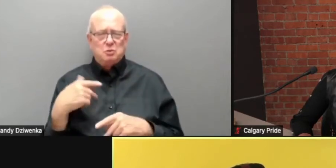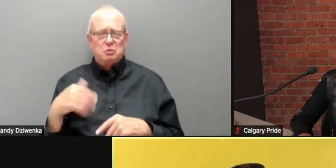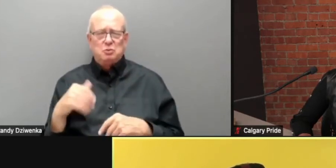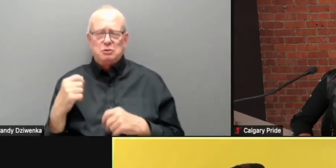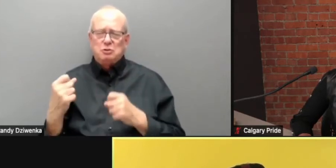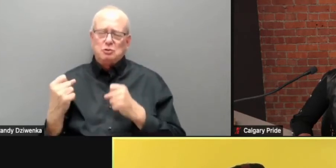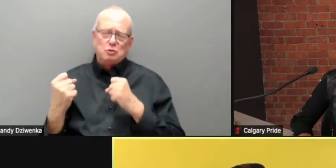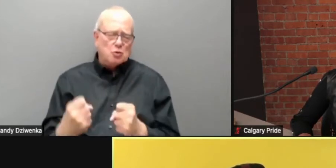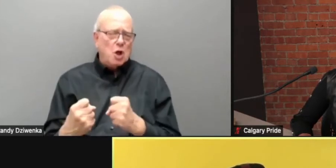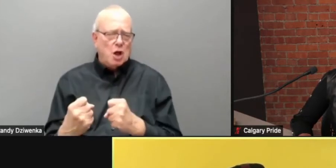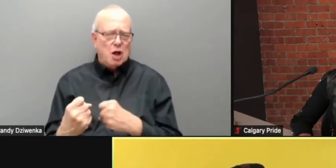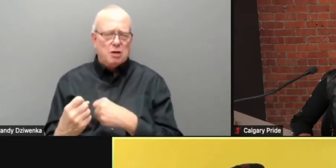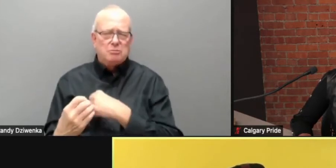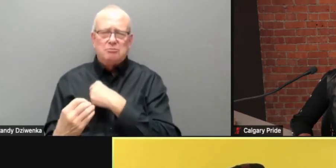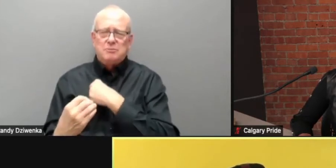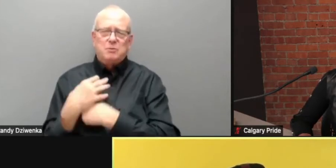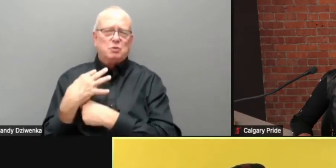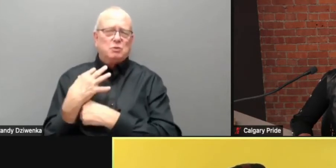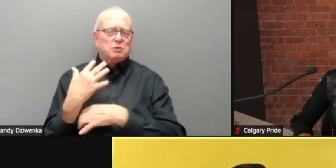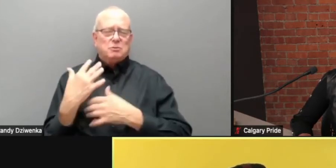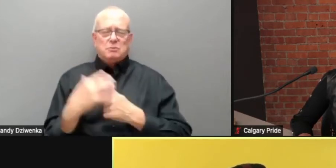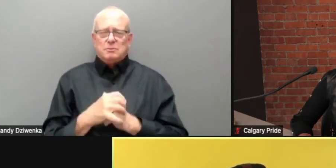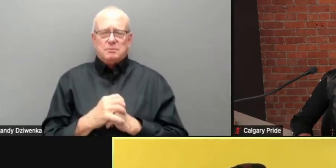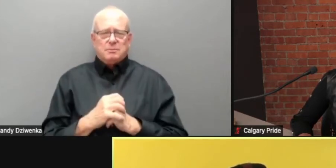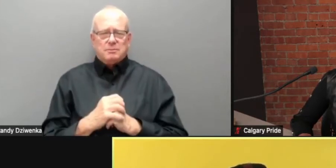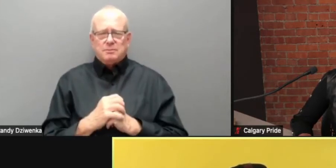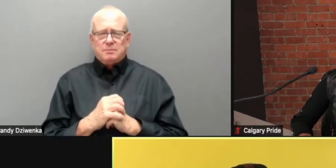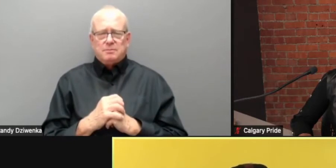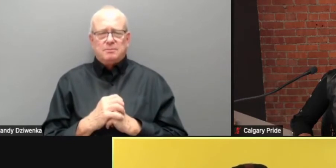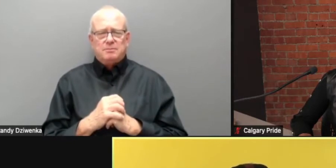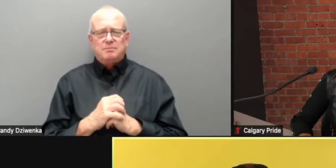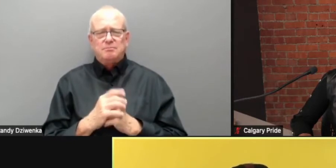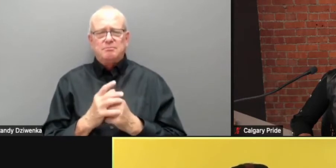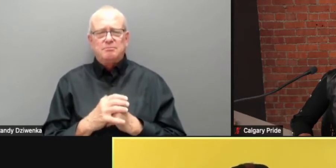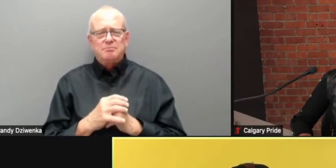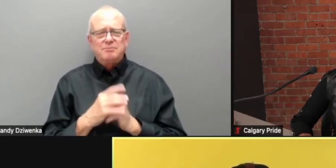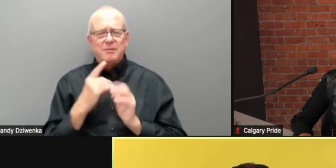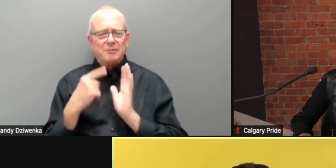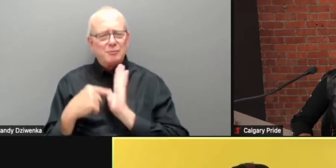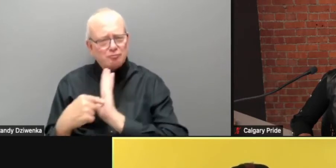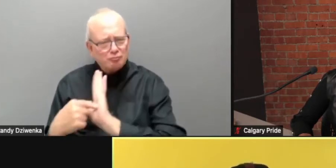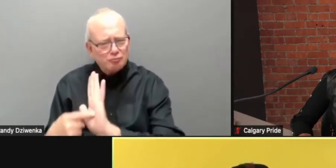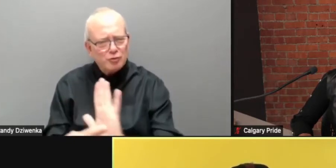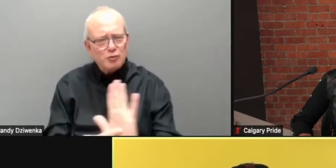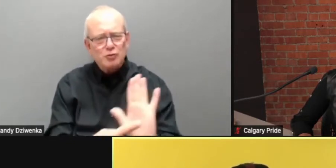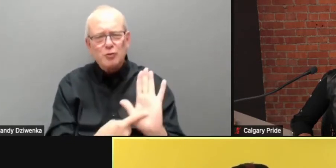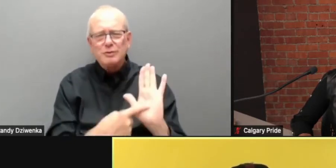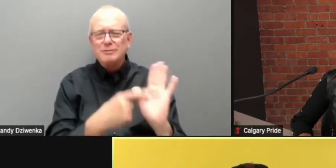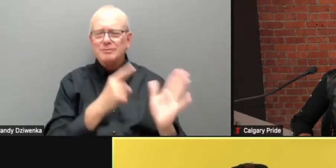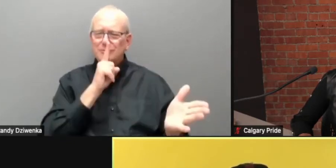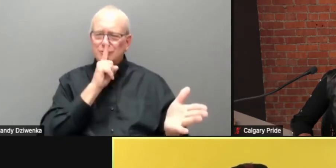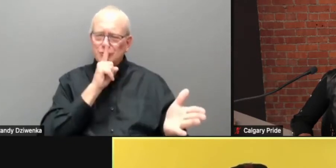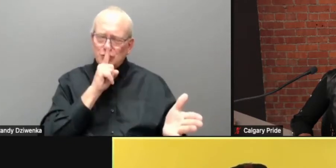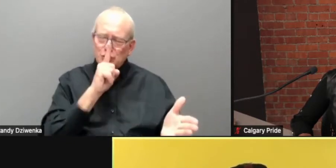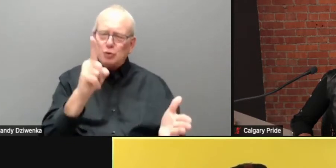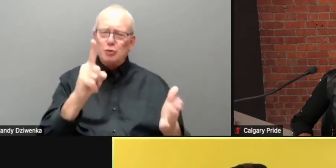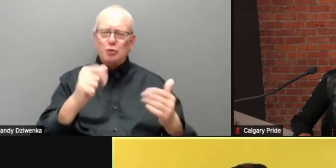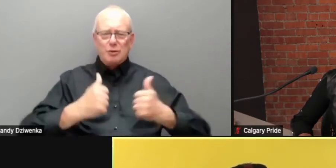of leading my life of truth and honesty was none other than our